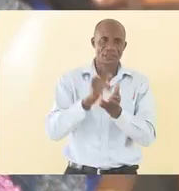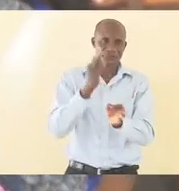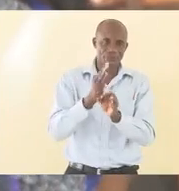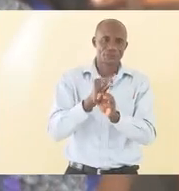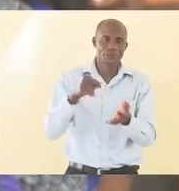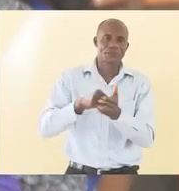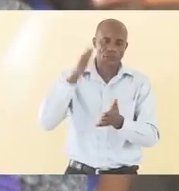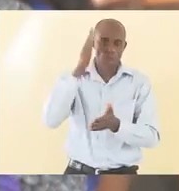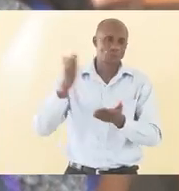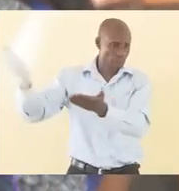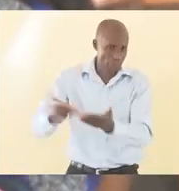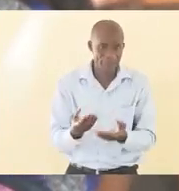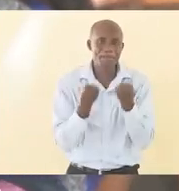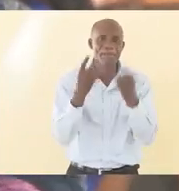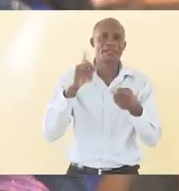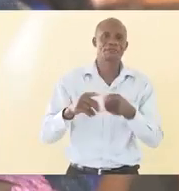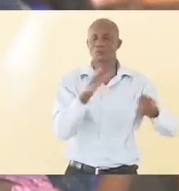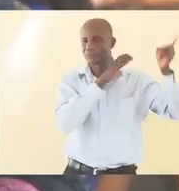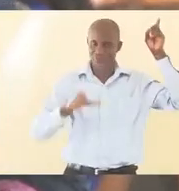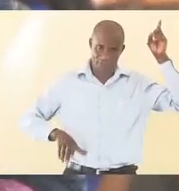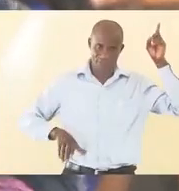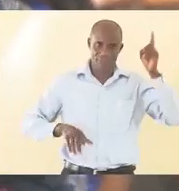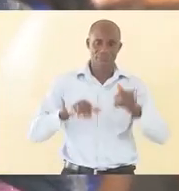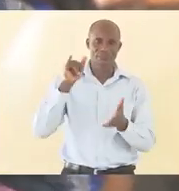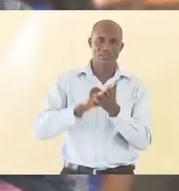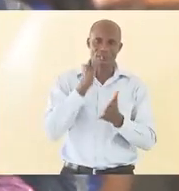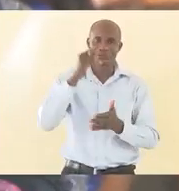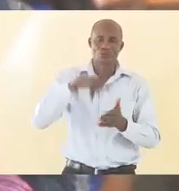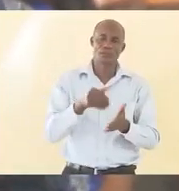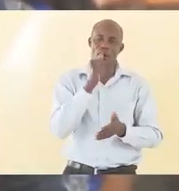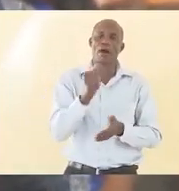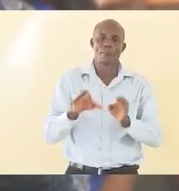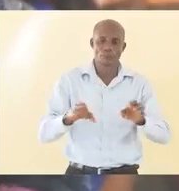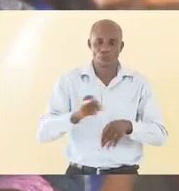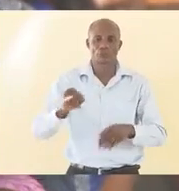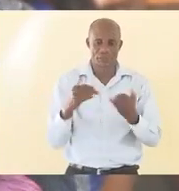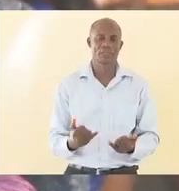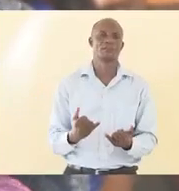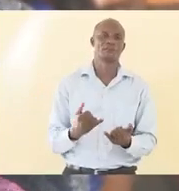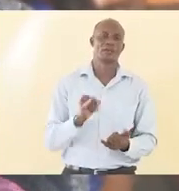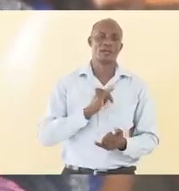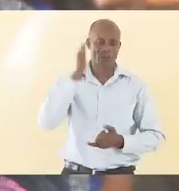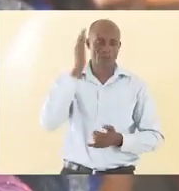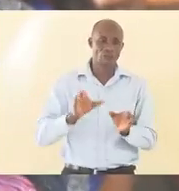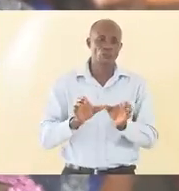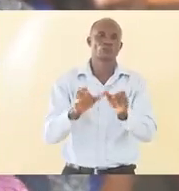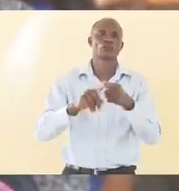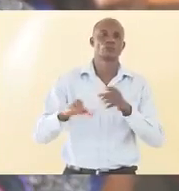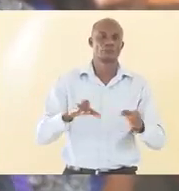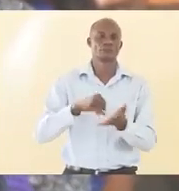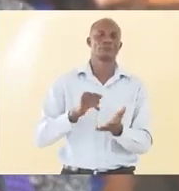that it will draw many to Christ. That's what I'm doing now and now, and I'll continue to do it.